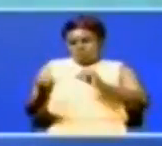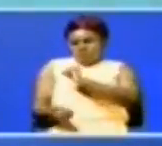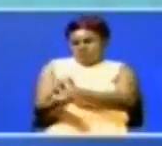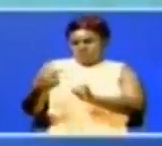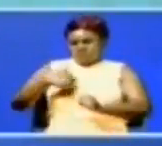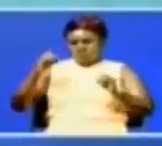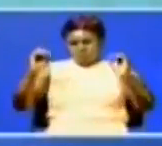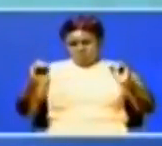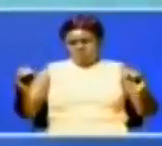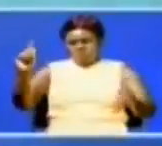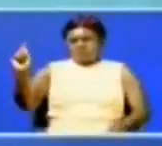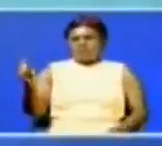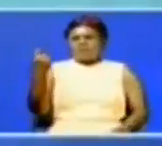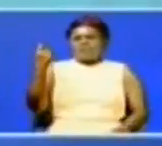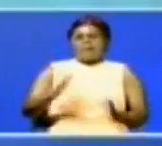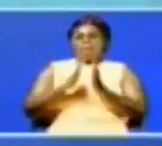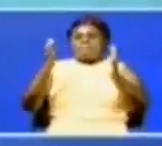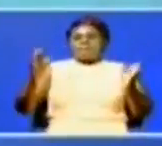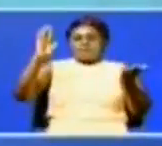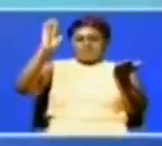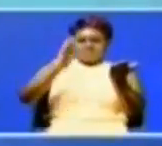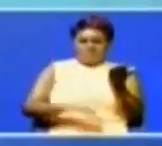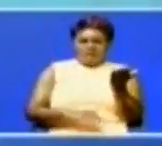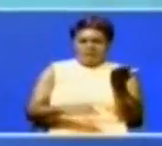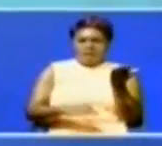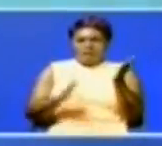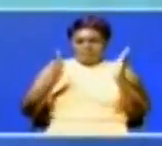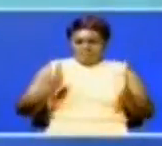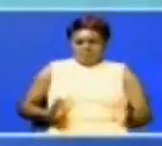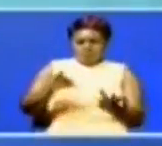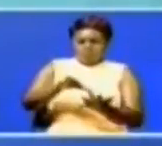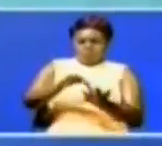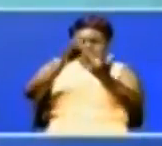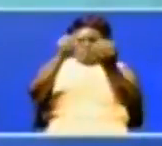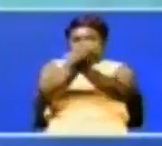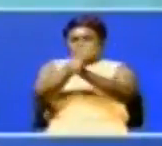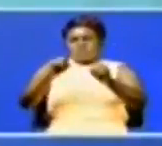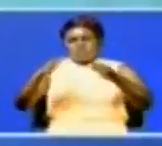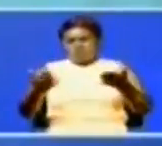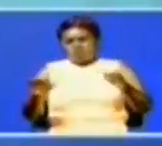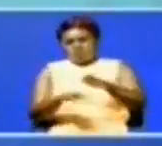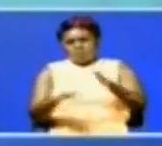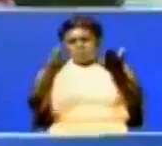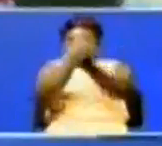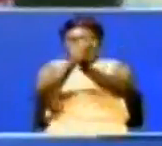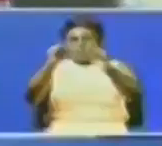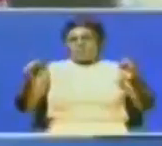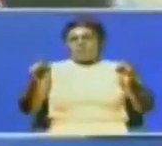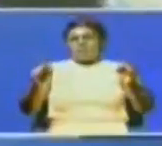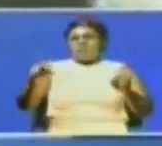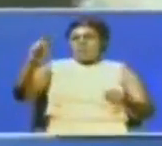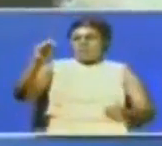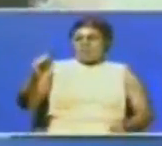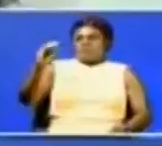us. Kenya is bigger than whoever is elected president or deputy president for that matter. And the